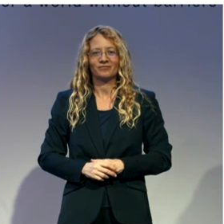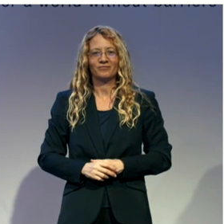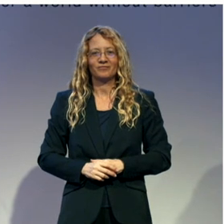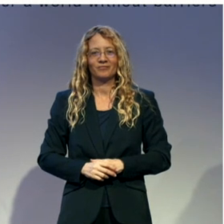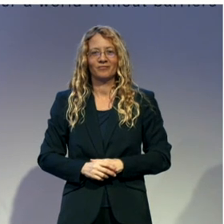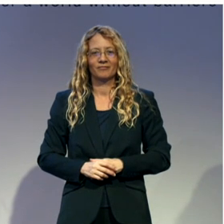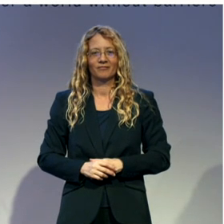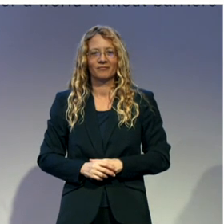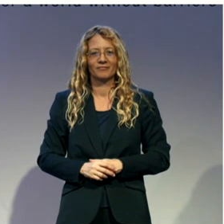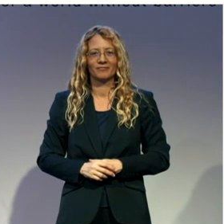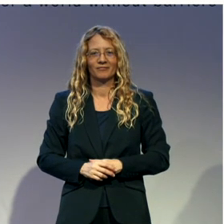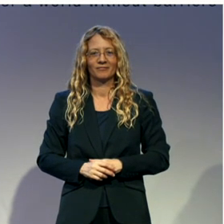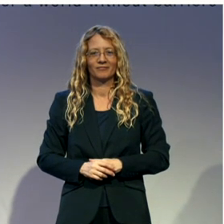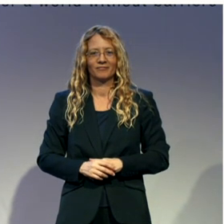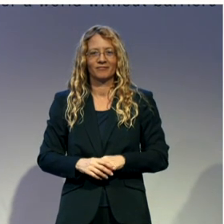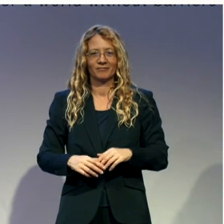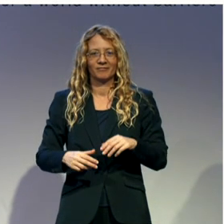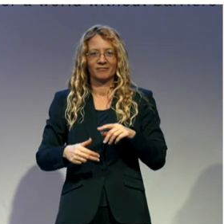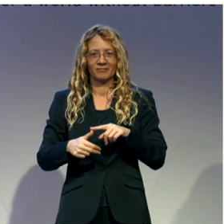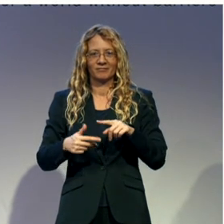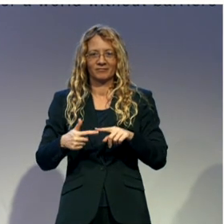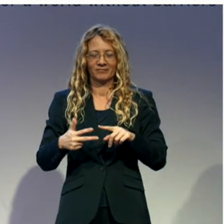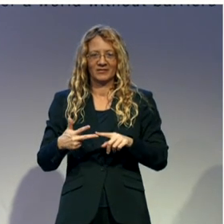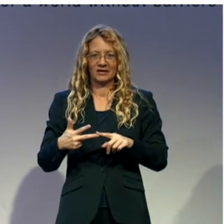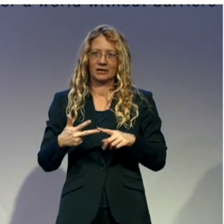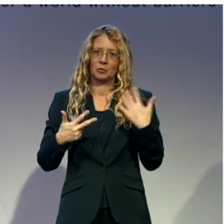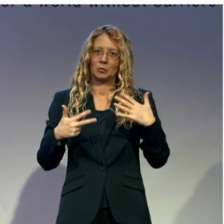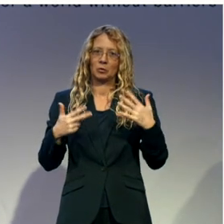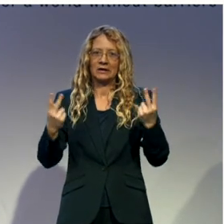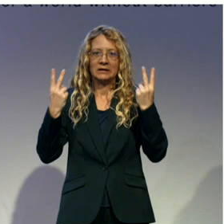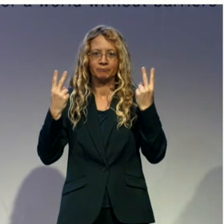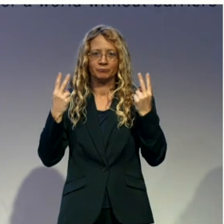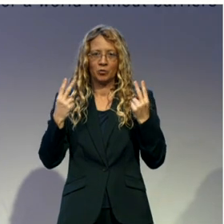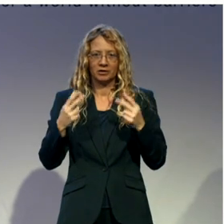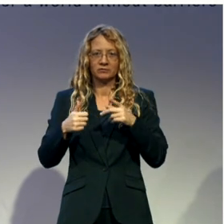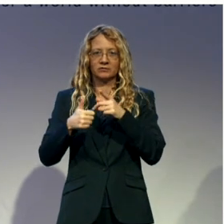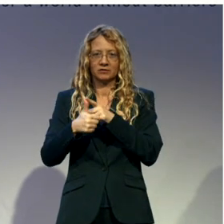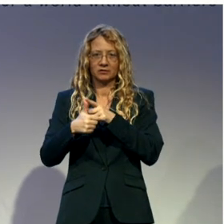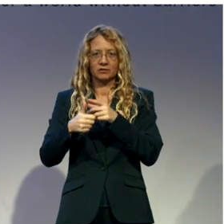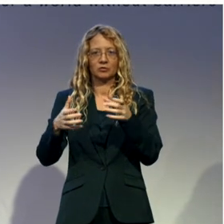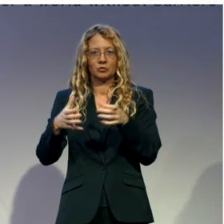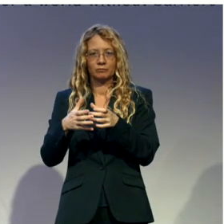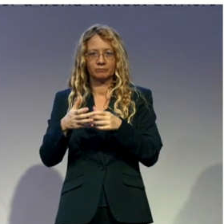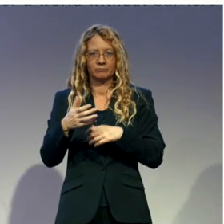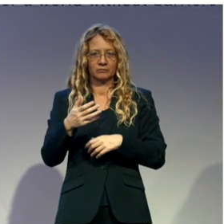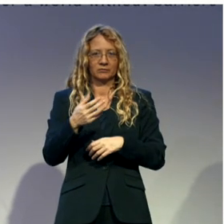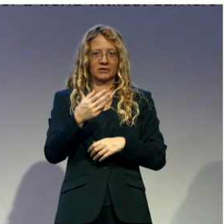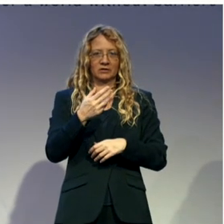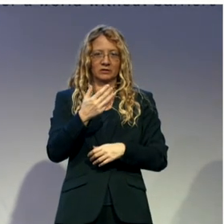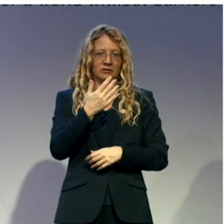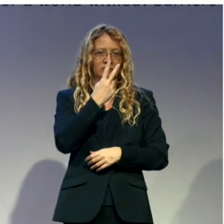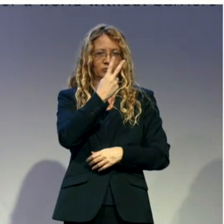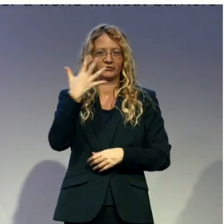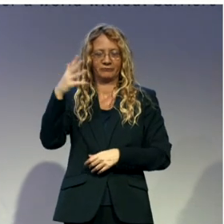we replicate it. So what now? We've had our first cohort of 25 women. And in 2018, last